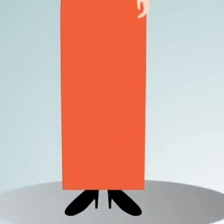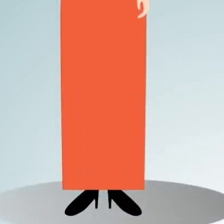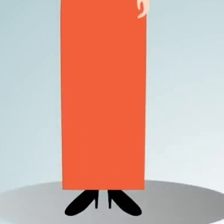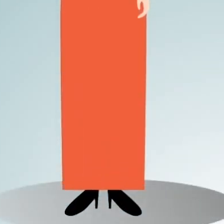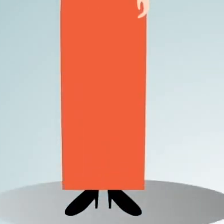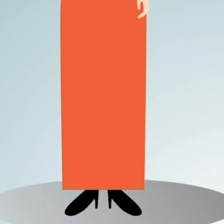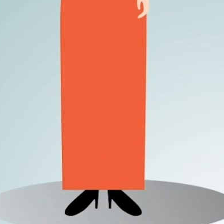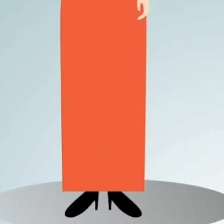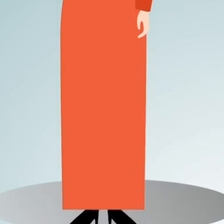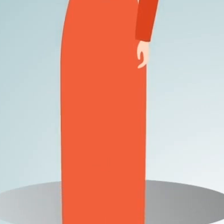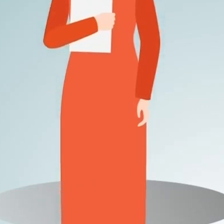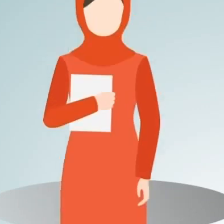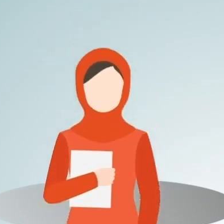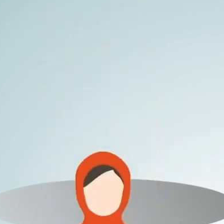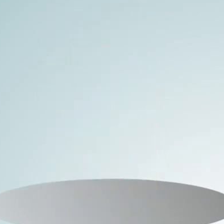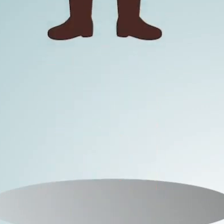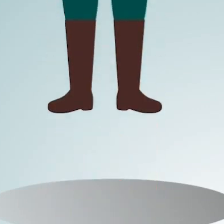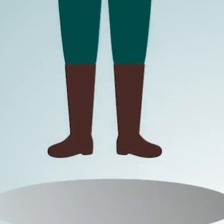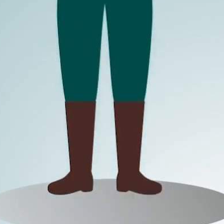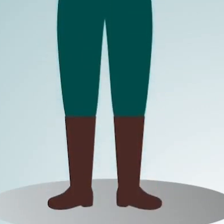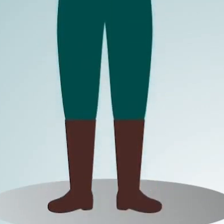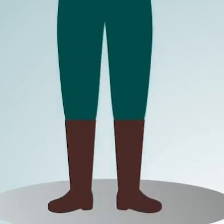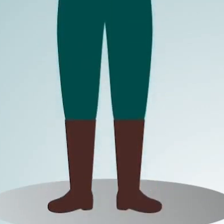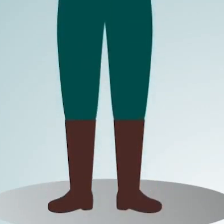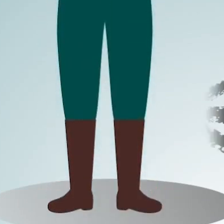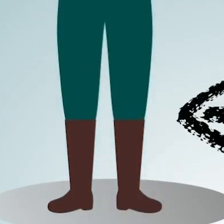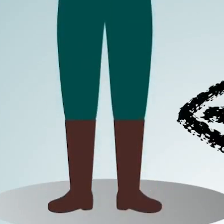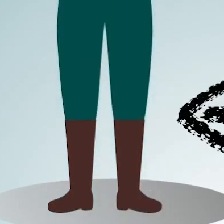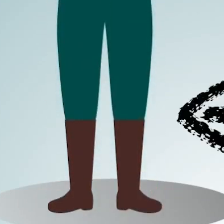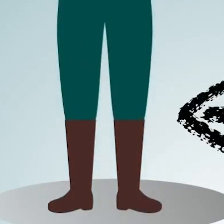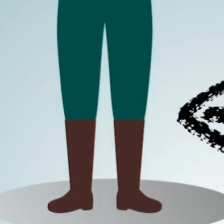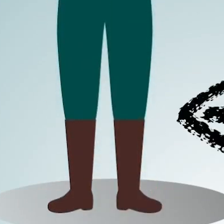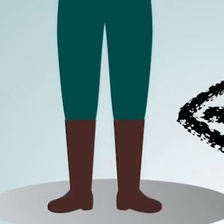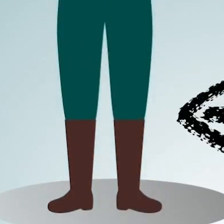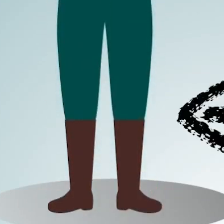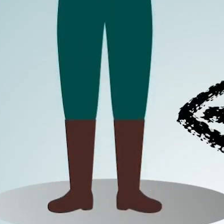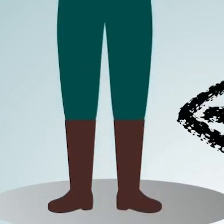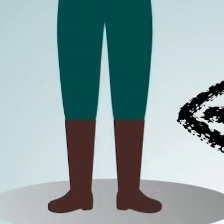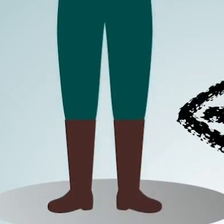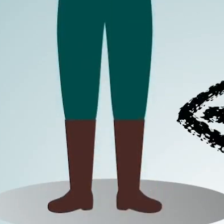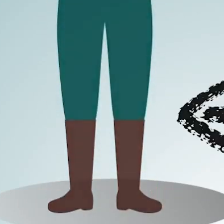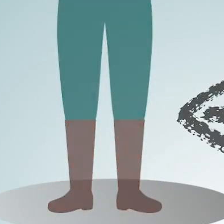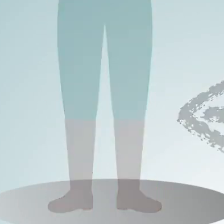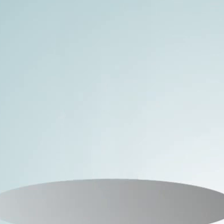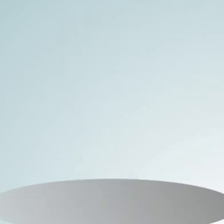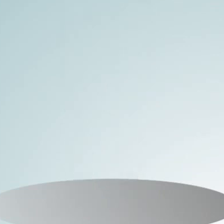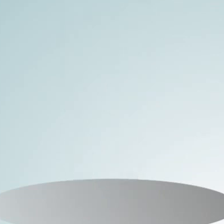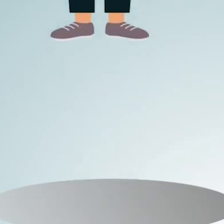Thank you.